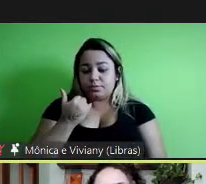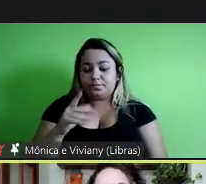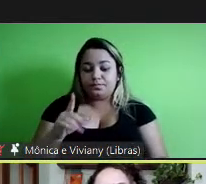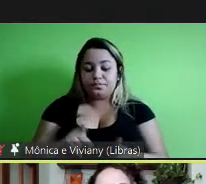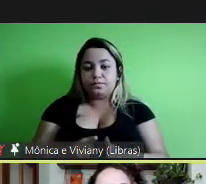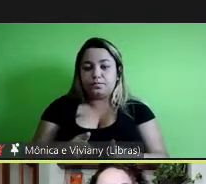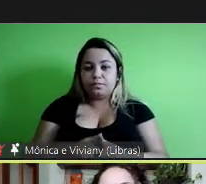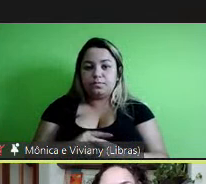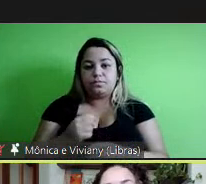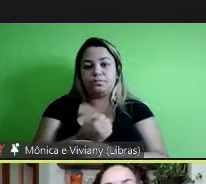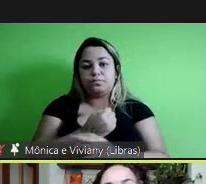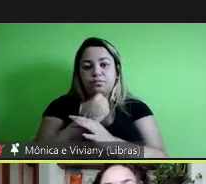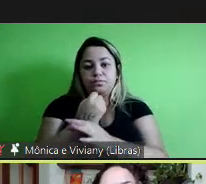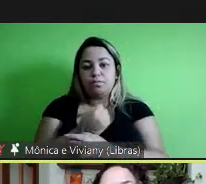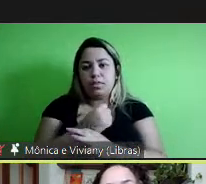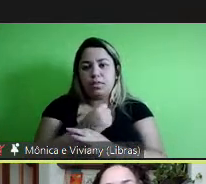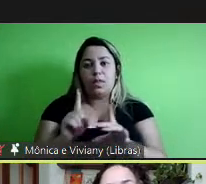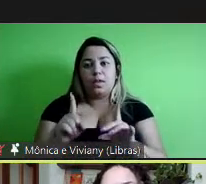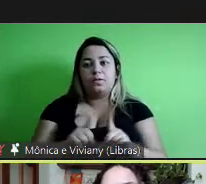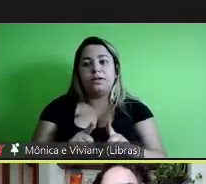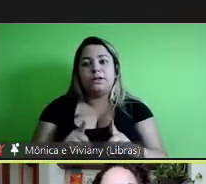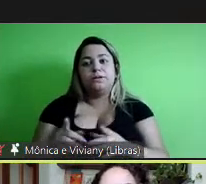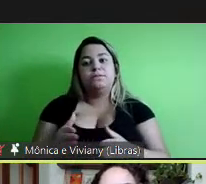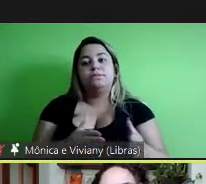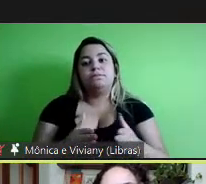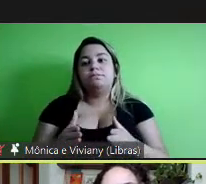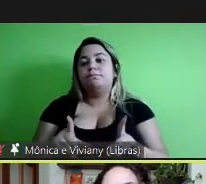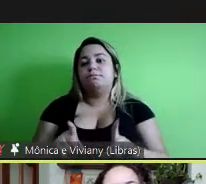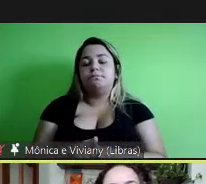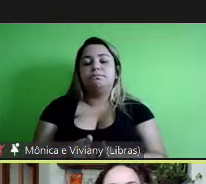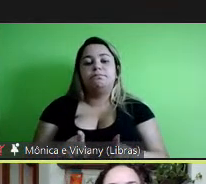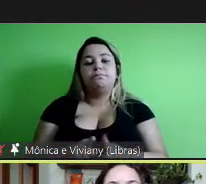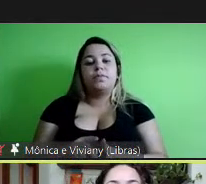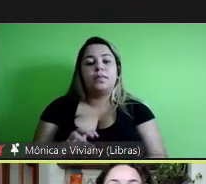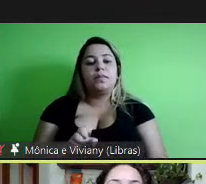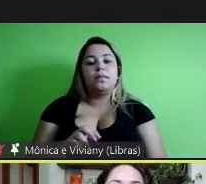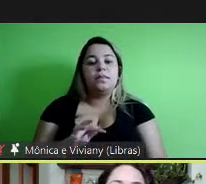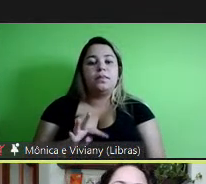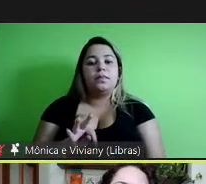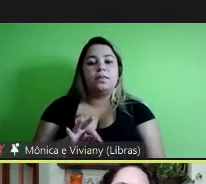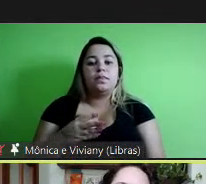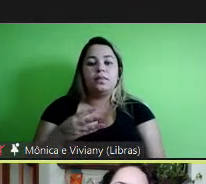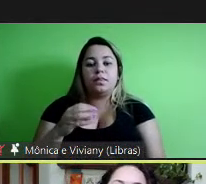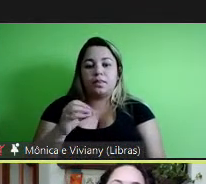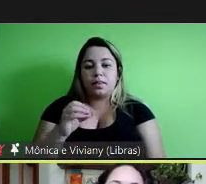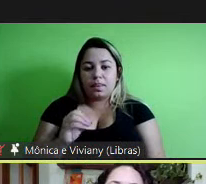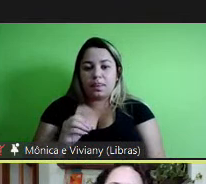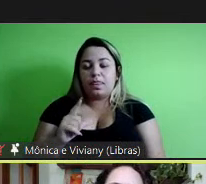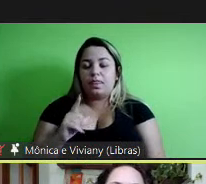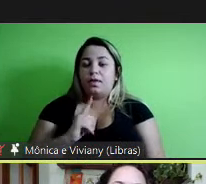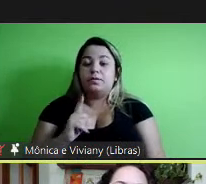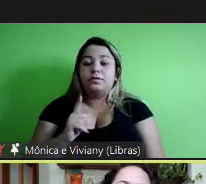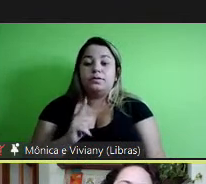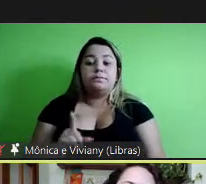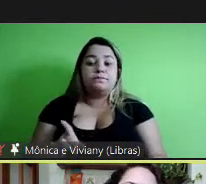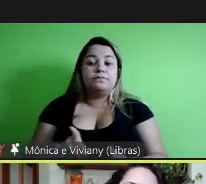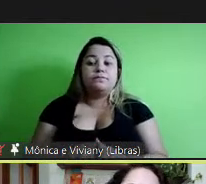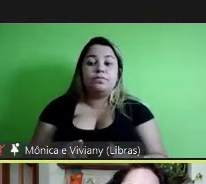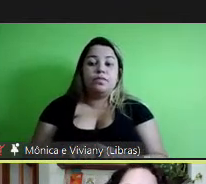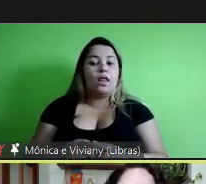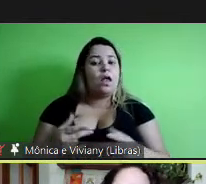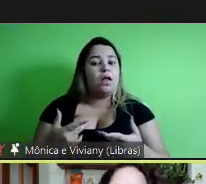for us, the guarantee of food security as a path to make this right concrete is not